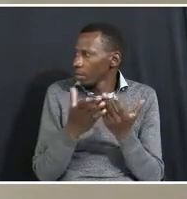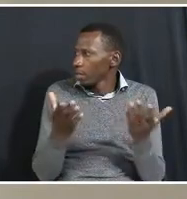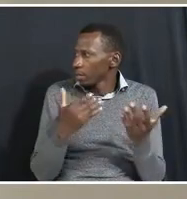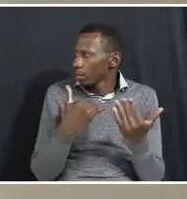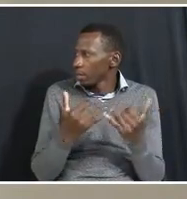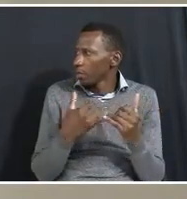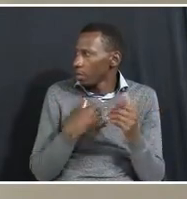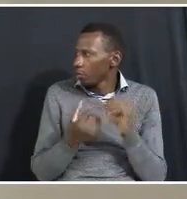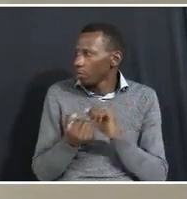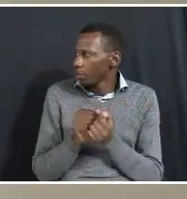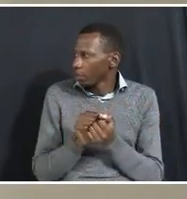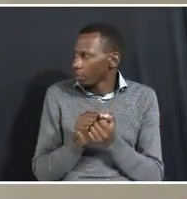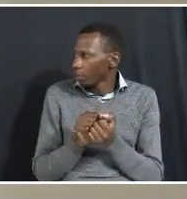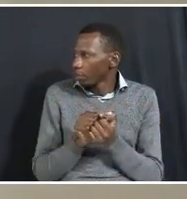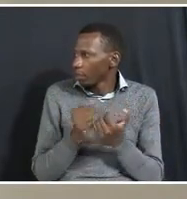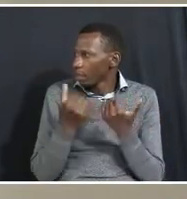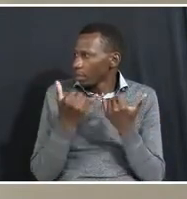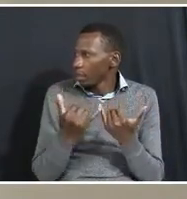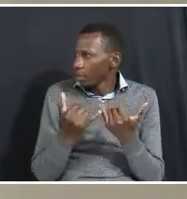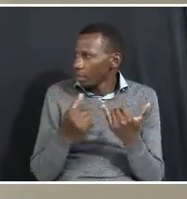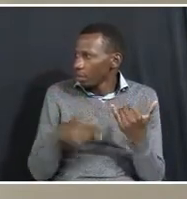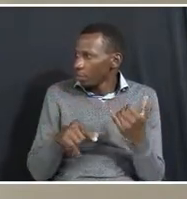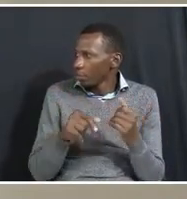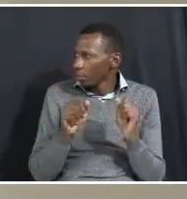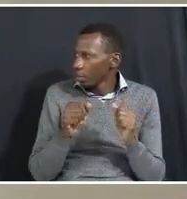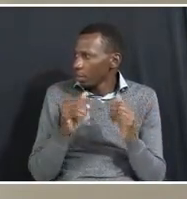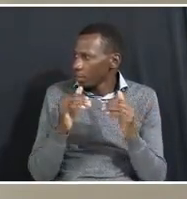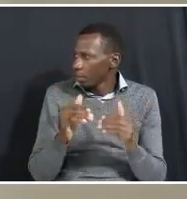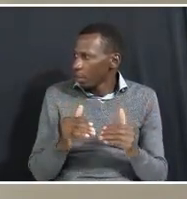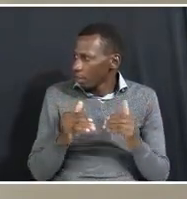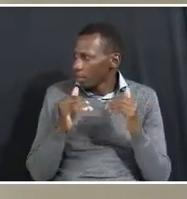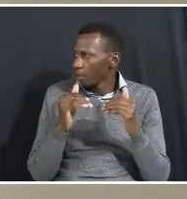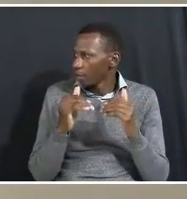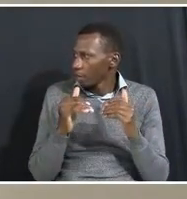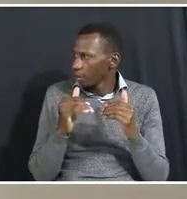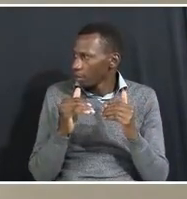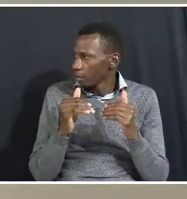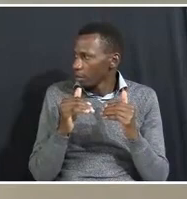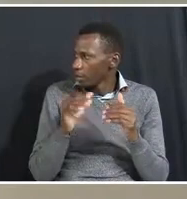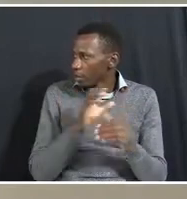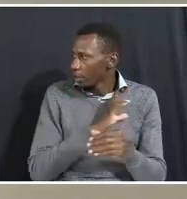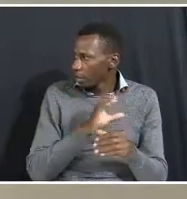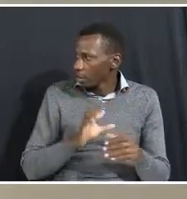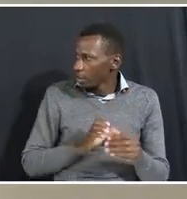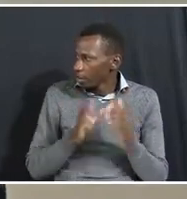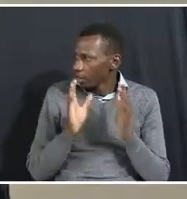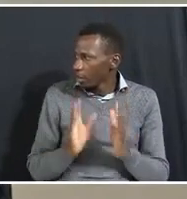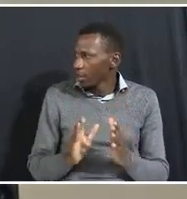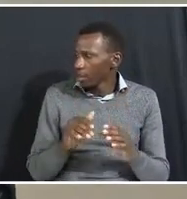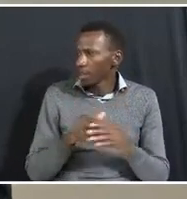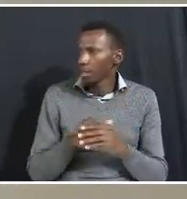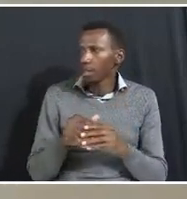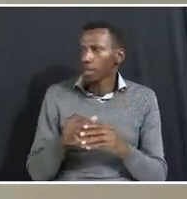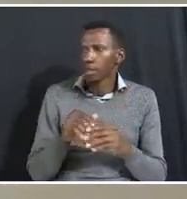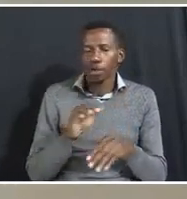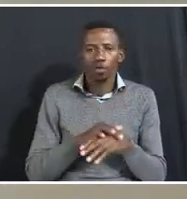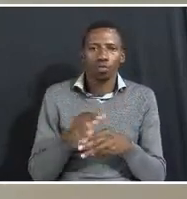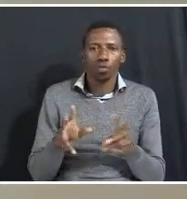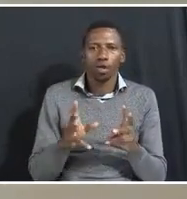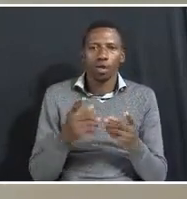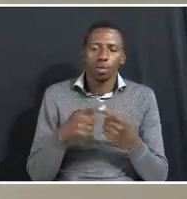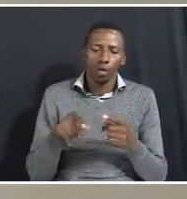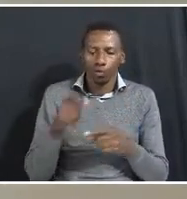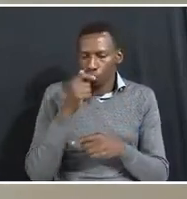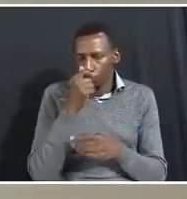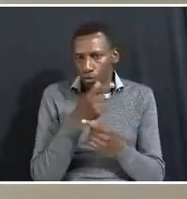changed, and now we can advance the Christianity in a way that is proper. Otherwise, we wish you well. We